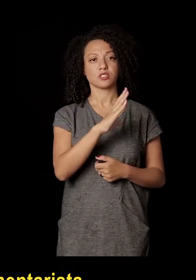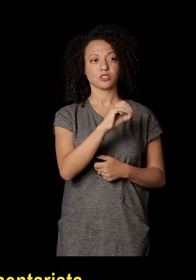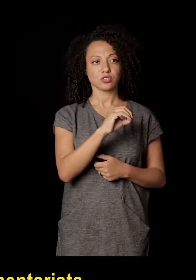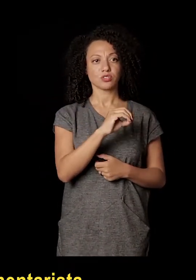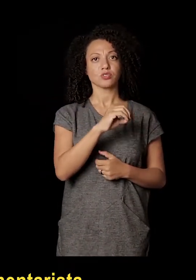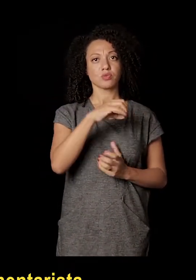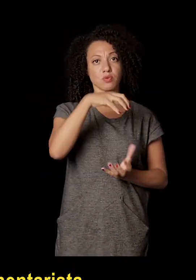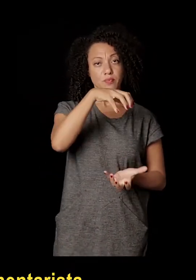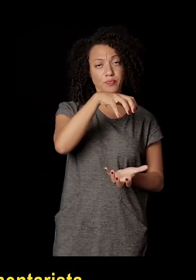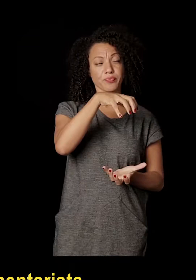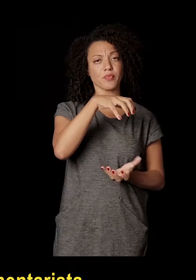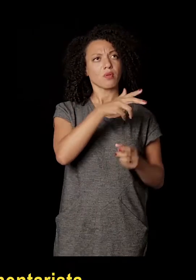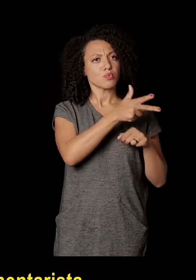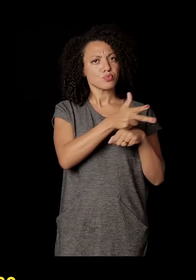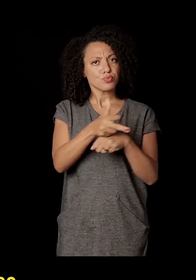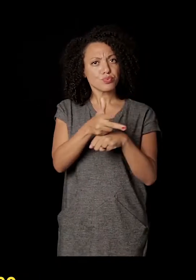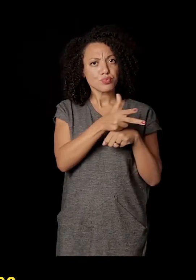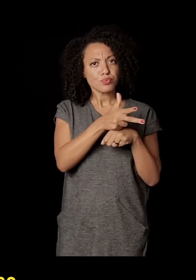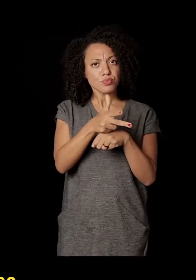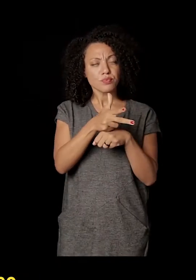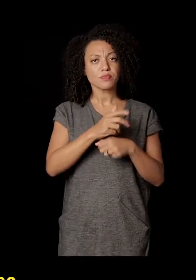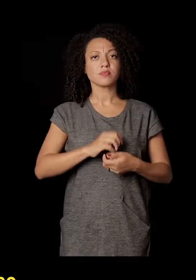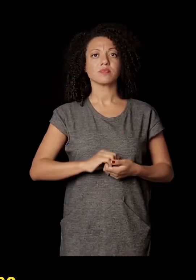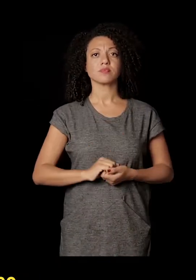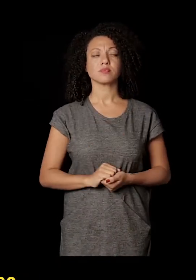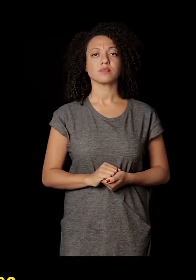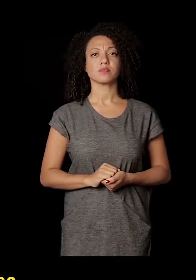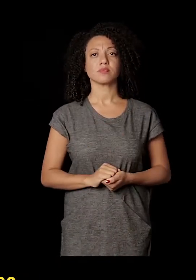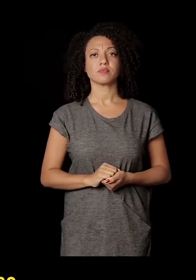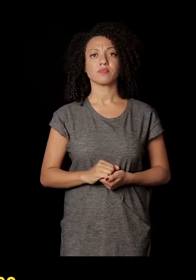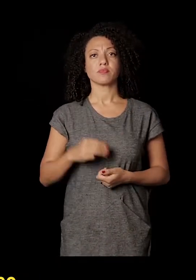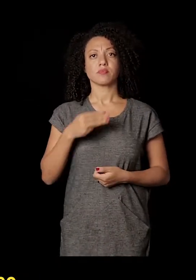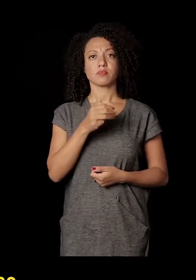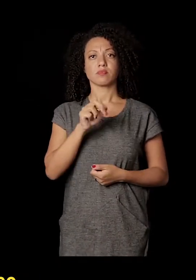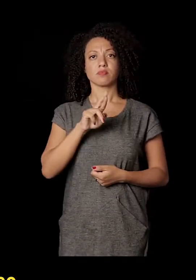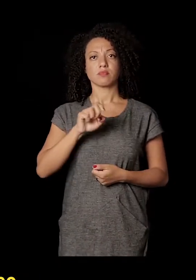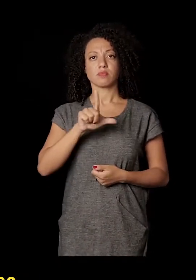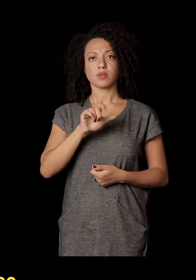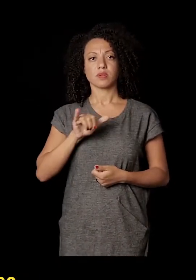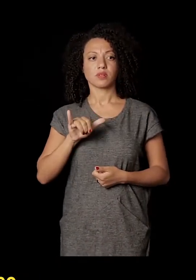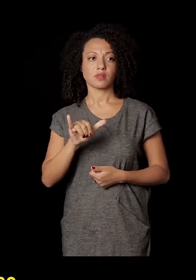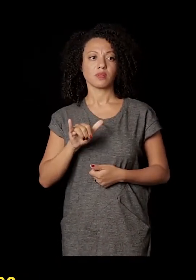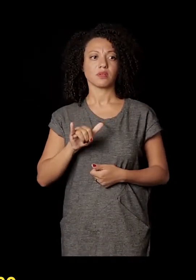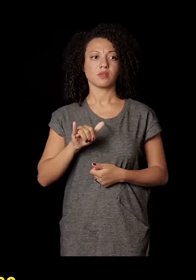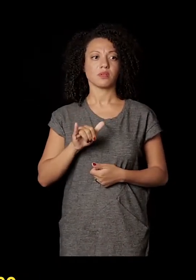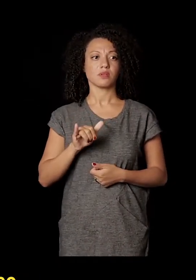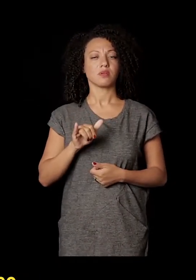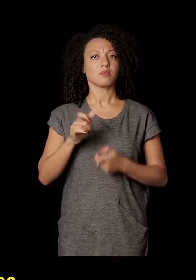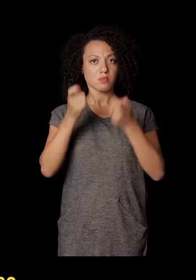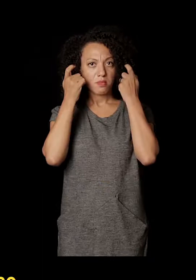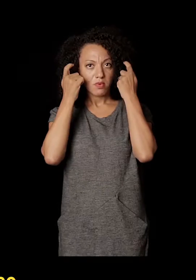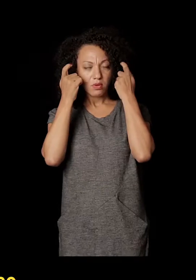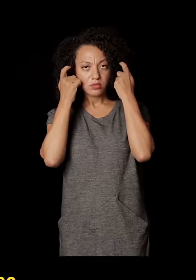polar bears in the Arctic and marlin in the Gulf of Mexico